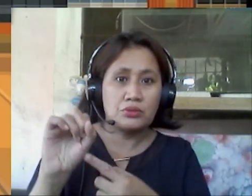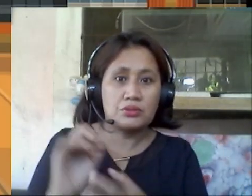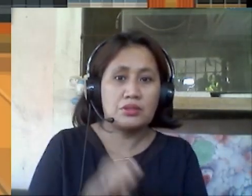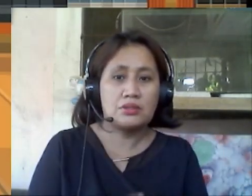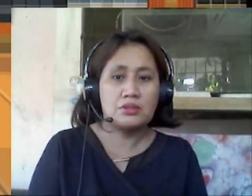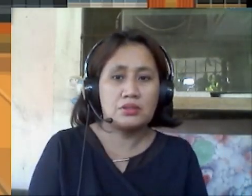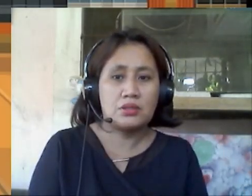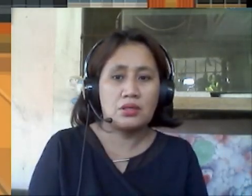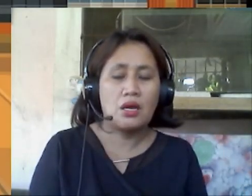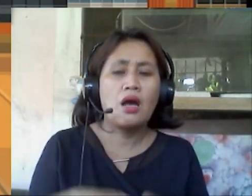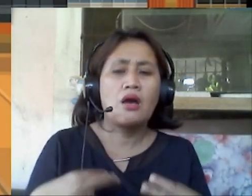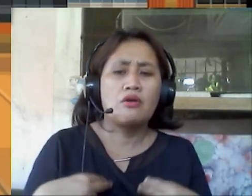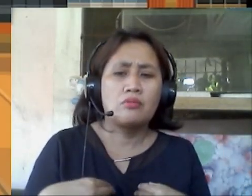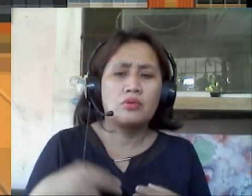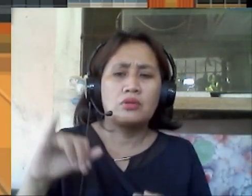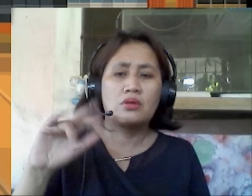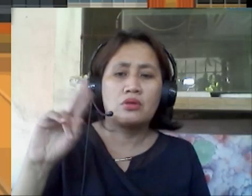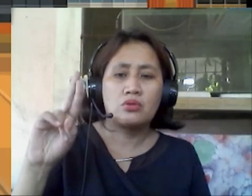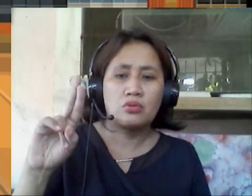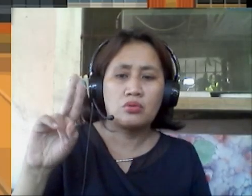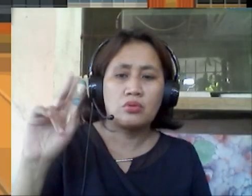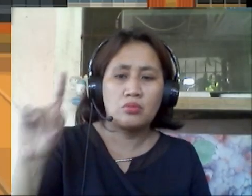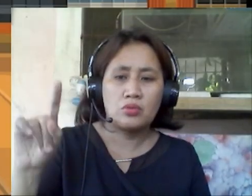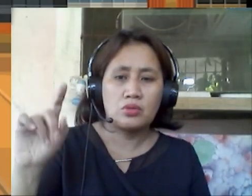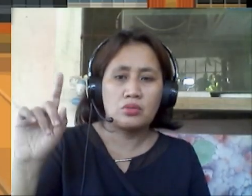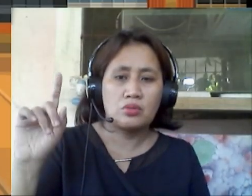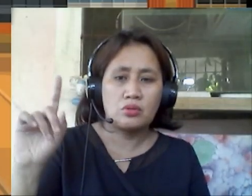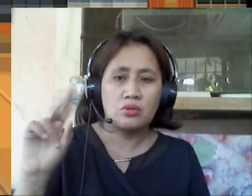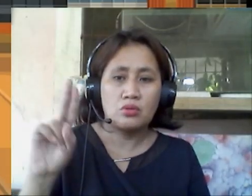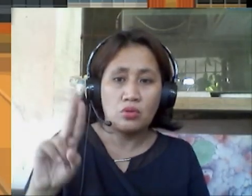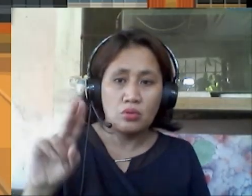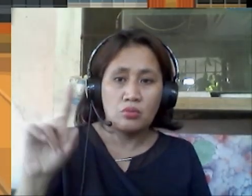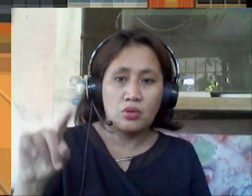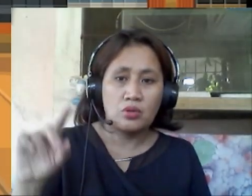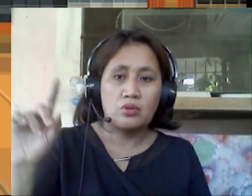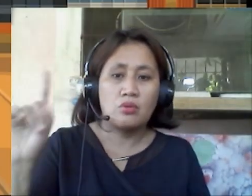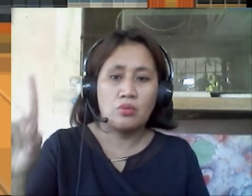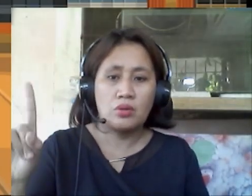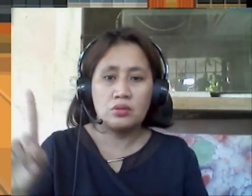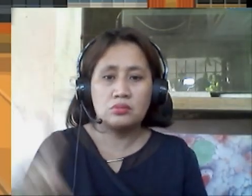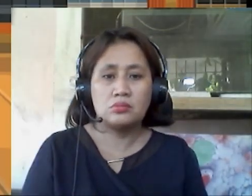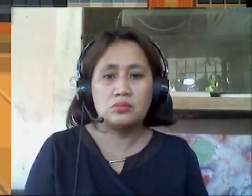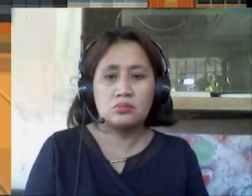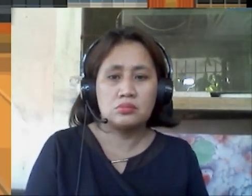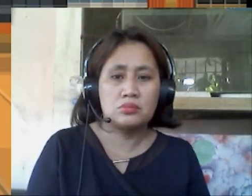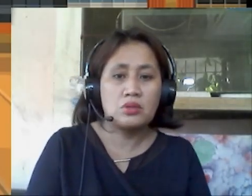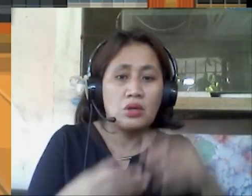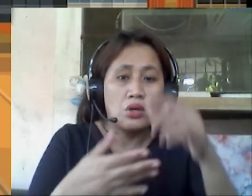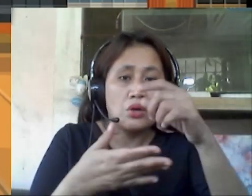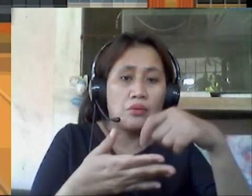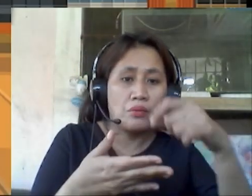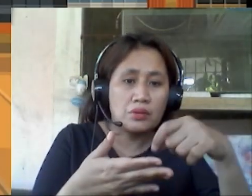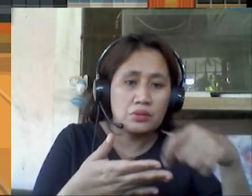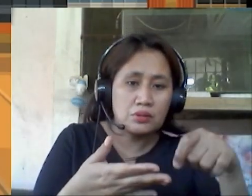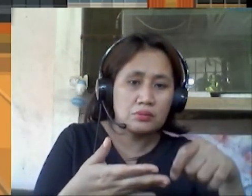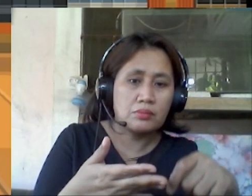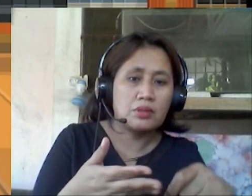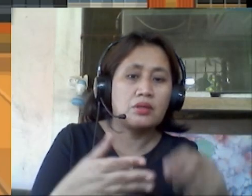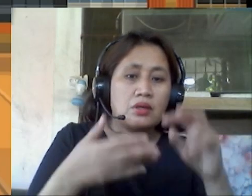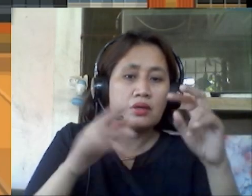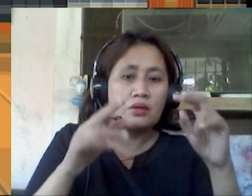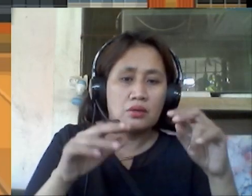We also have journals. This is a published scholarly periodical containing articles written by